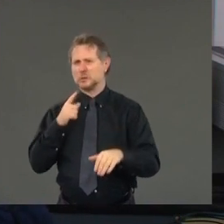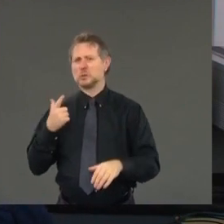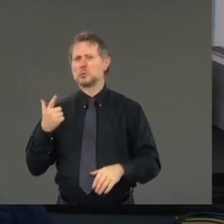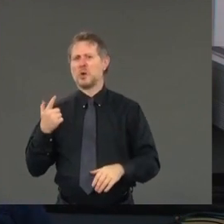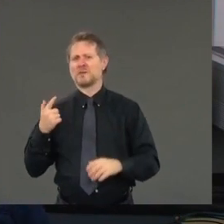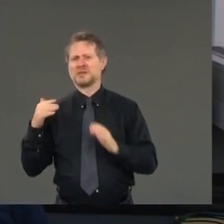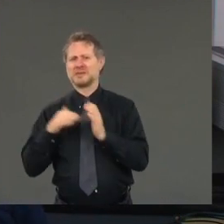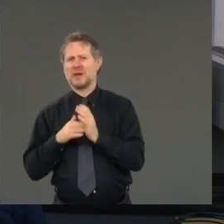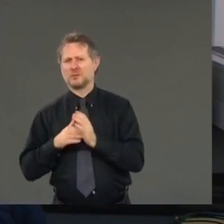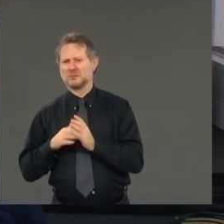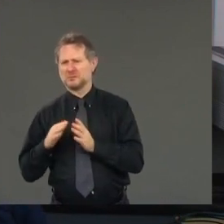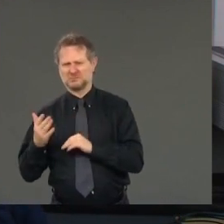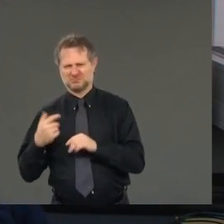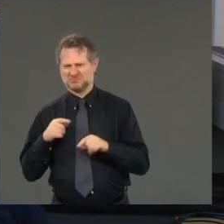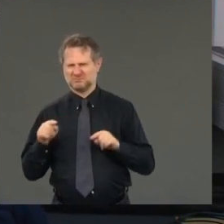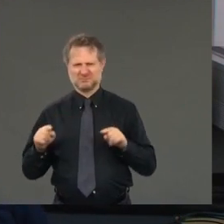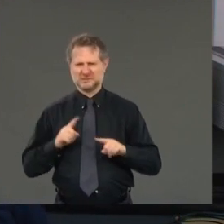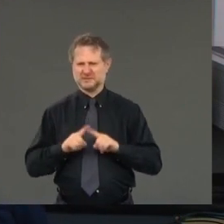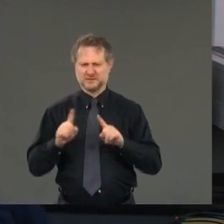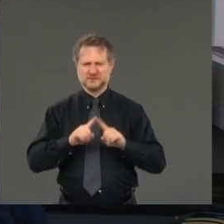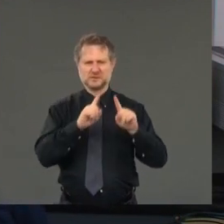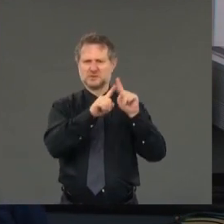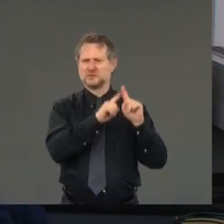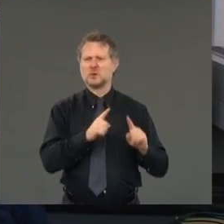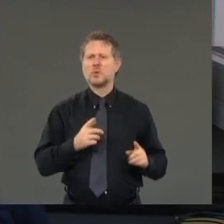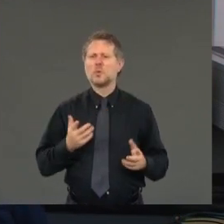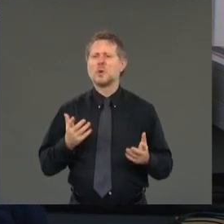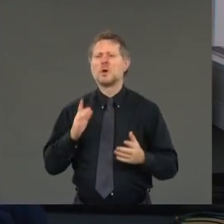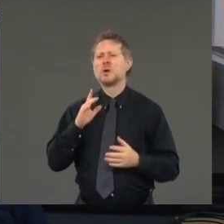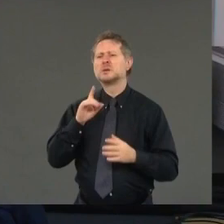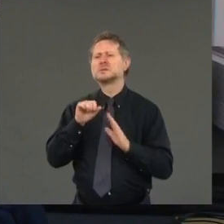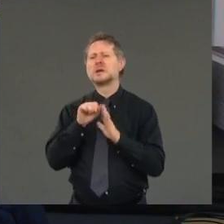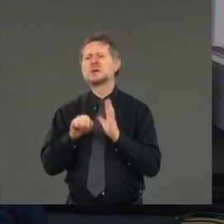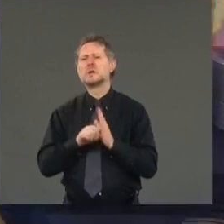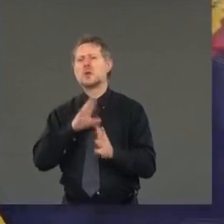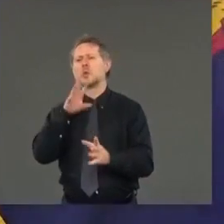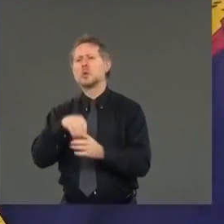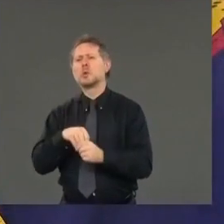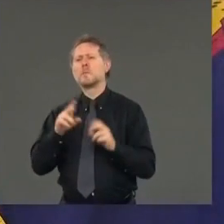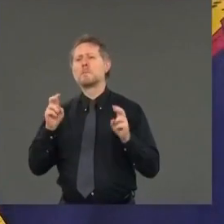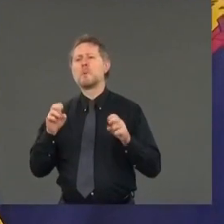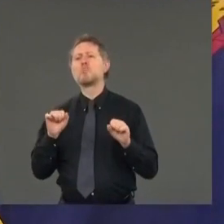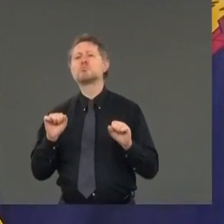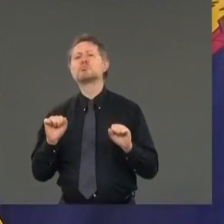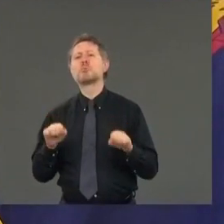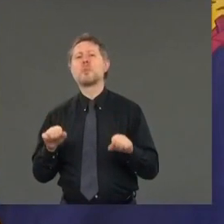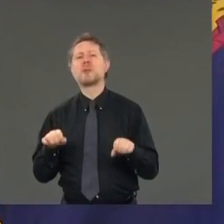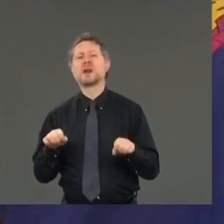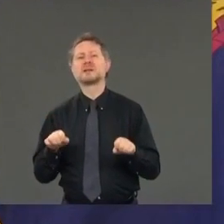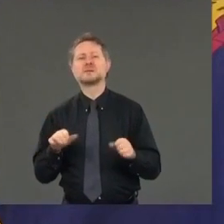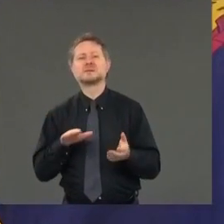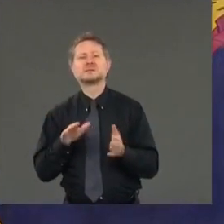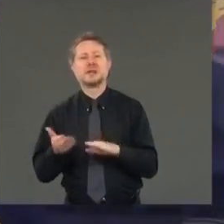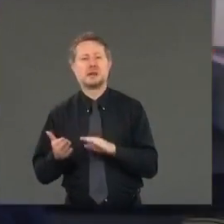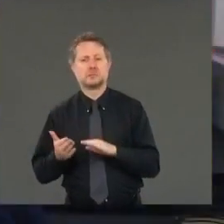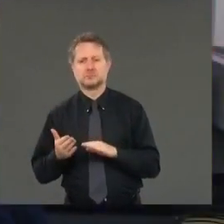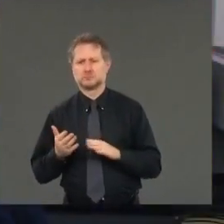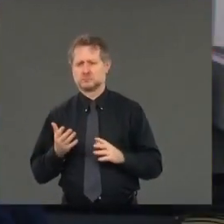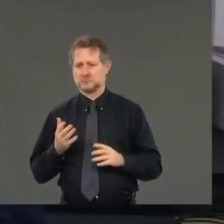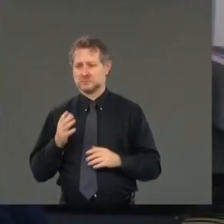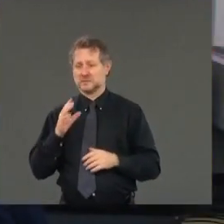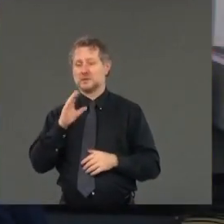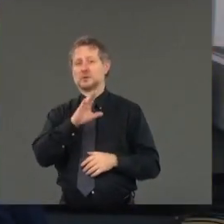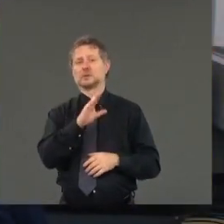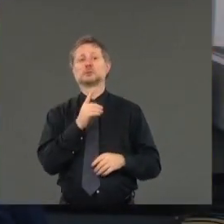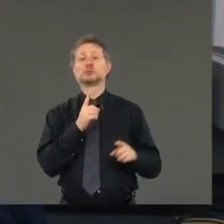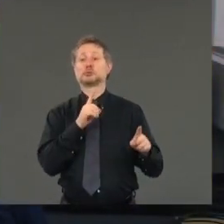When is the state going to include probable deaths with the total? We have been looking at the confirmed and the probable